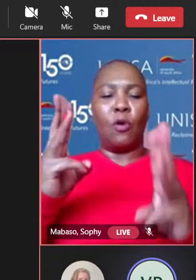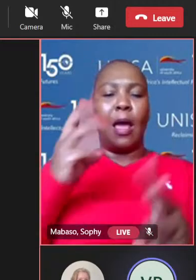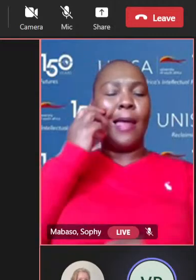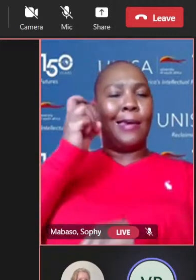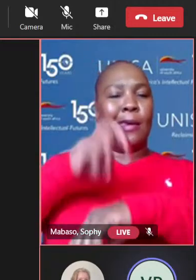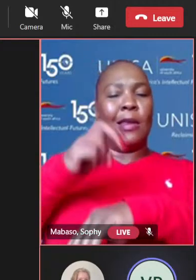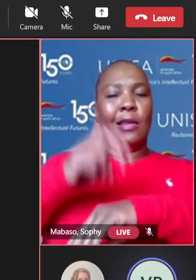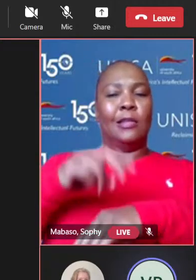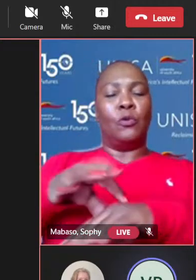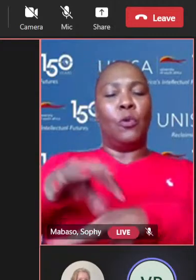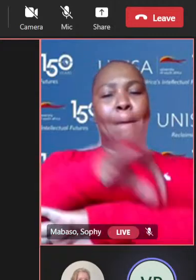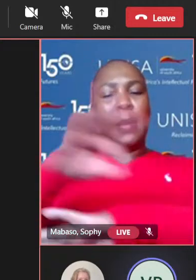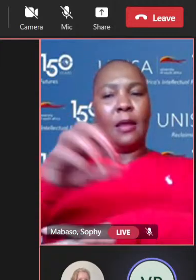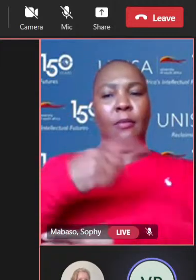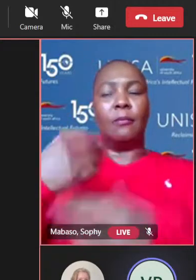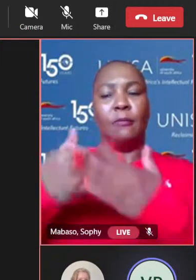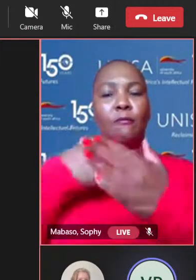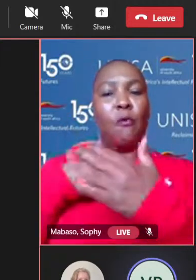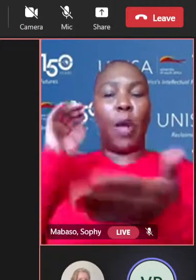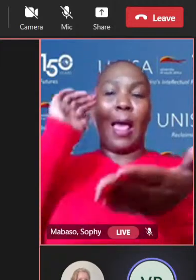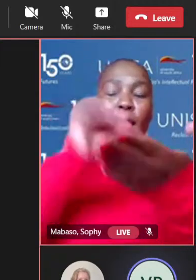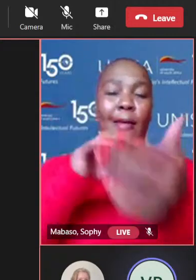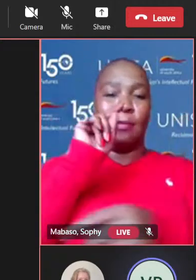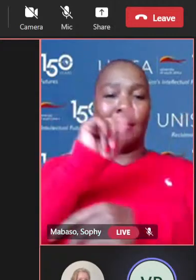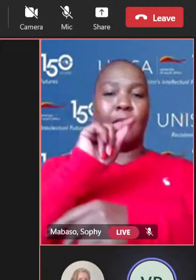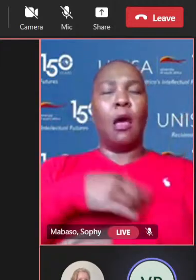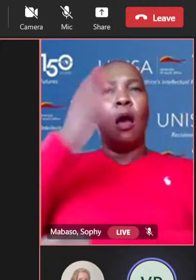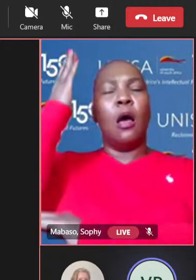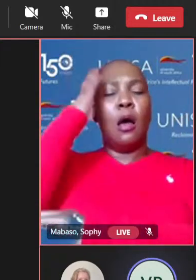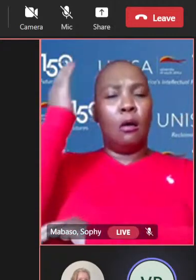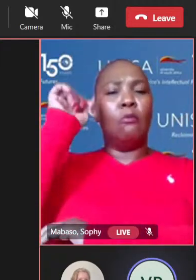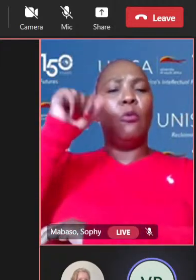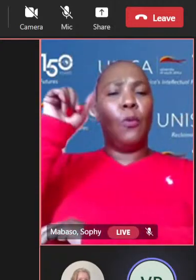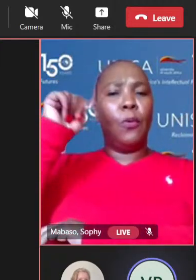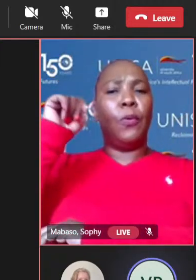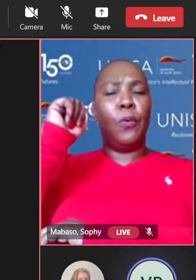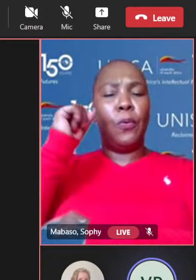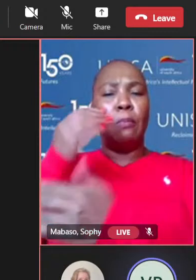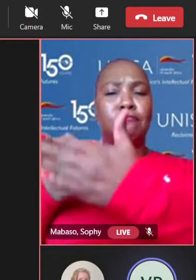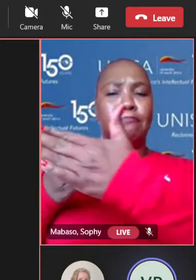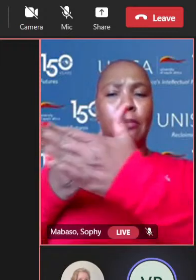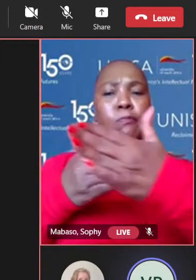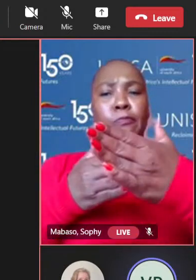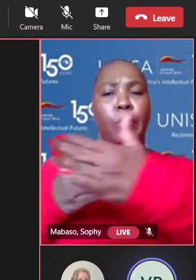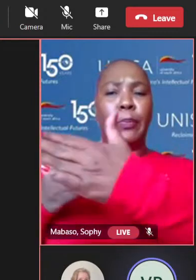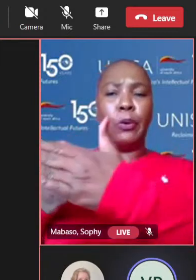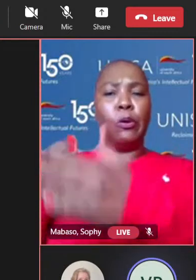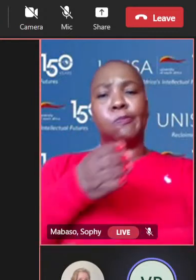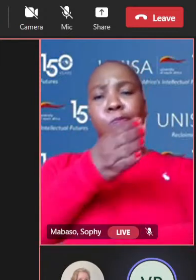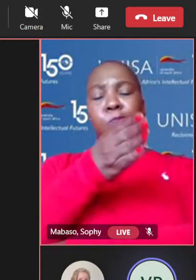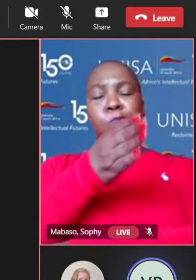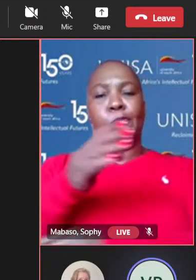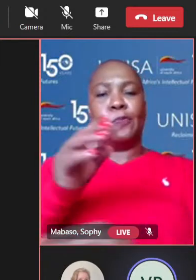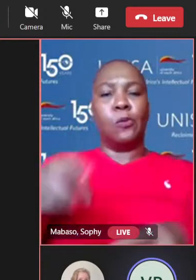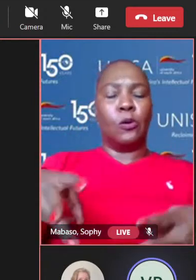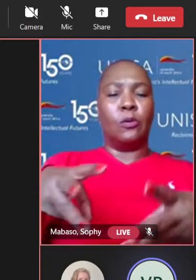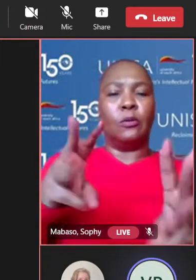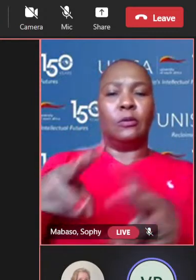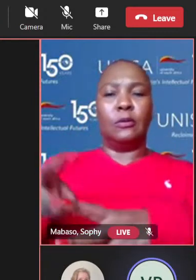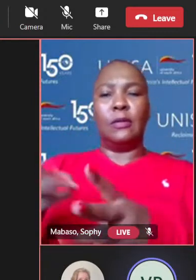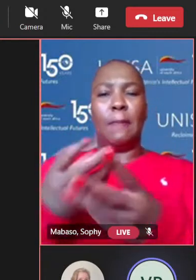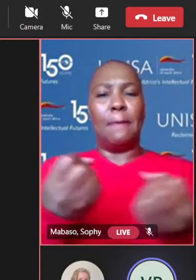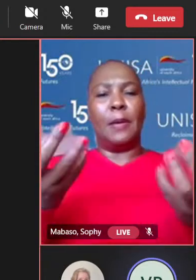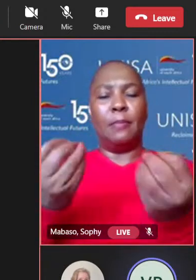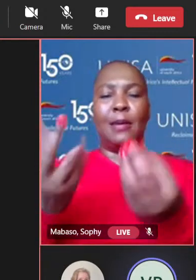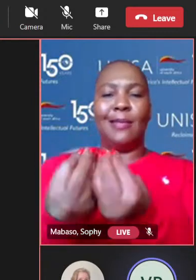before I even get there. And I will know that there will be some obstacles on the road. But okay, grades, there could be an accident, could be anything else.